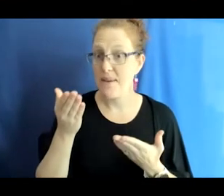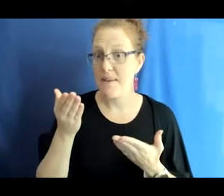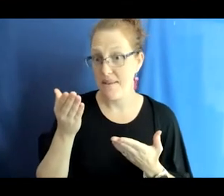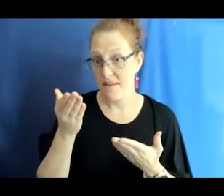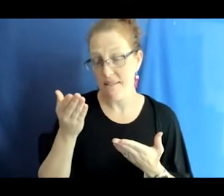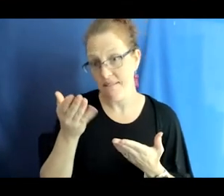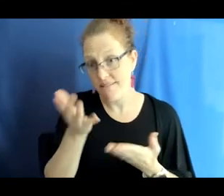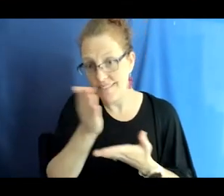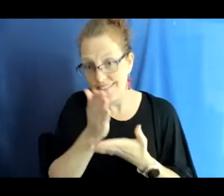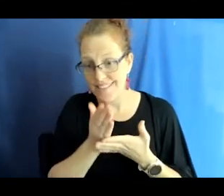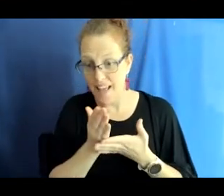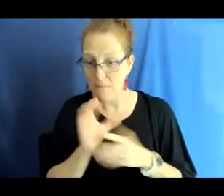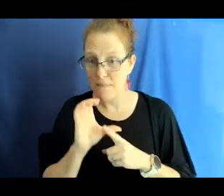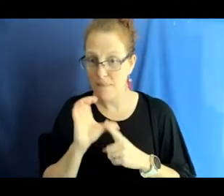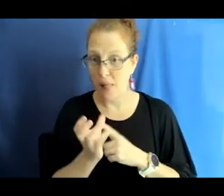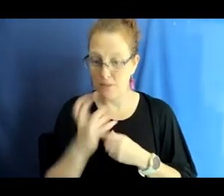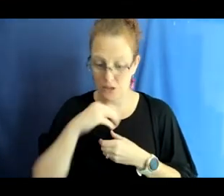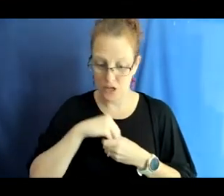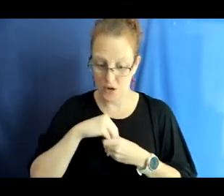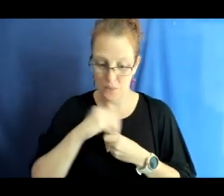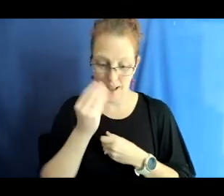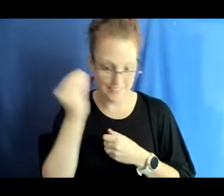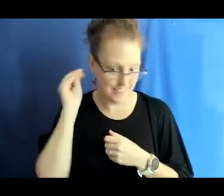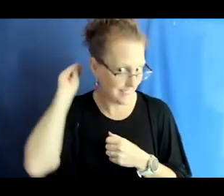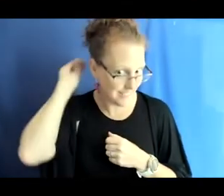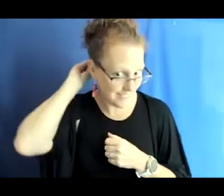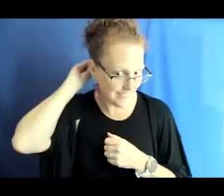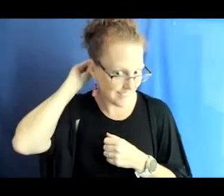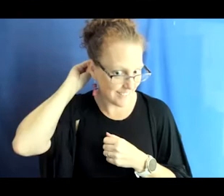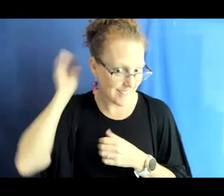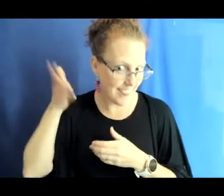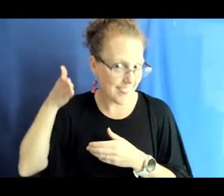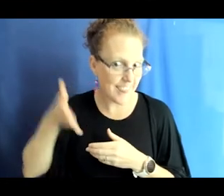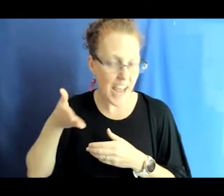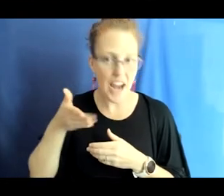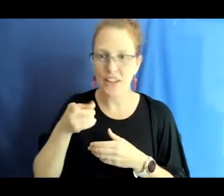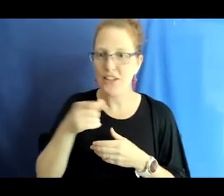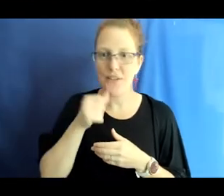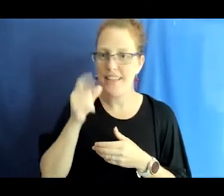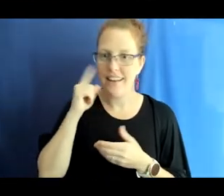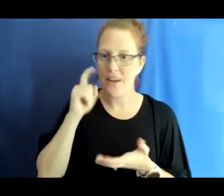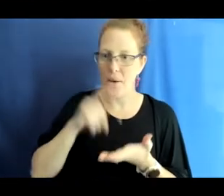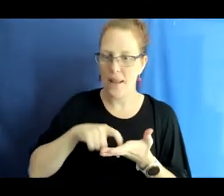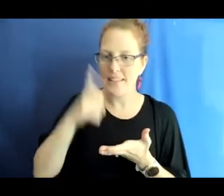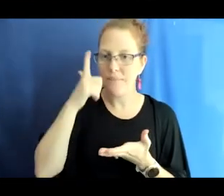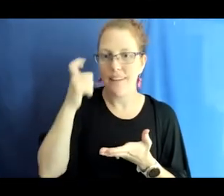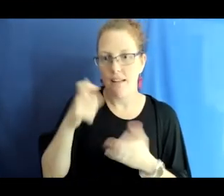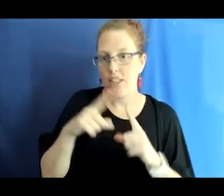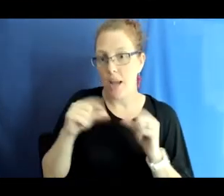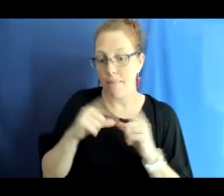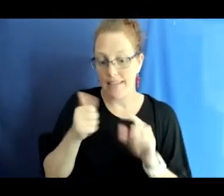lurking within you that you didn't even realize, because as I said, Japanese is not an easy language